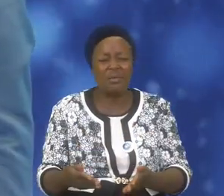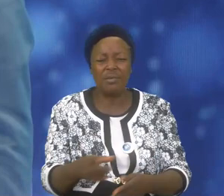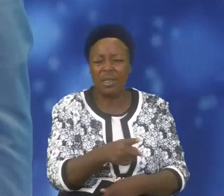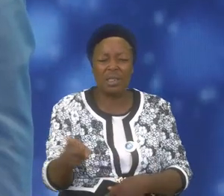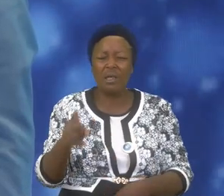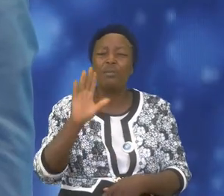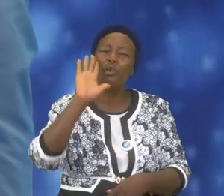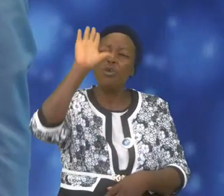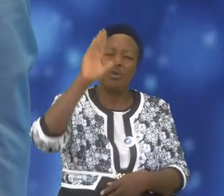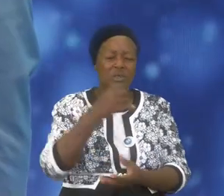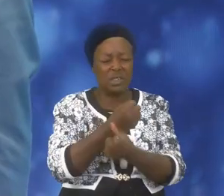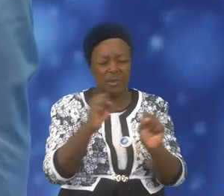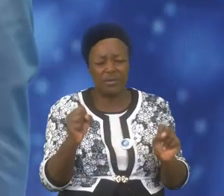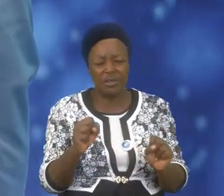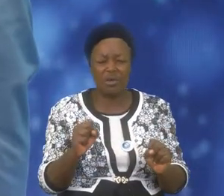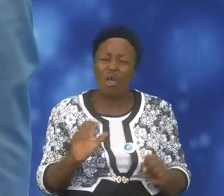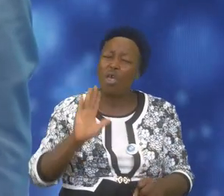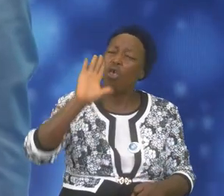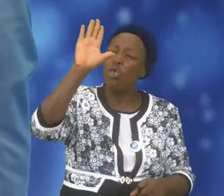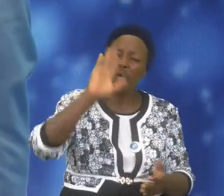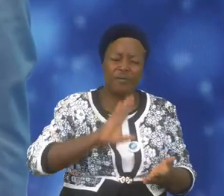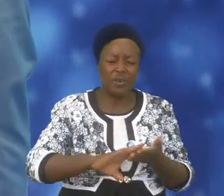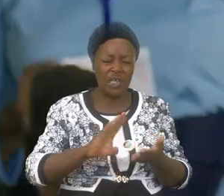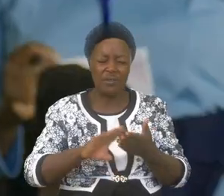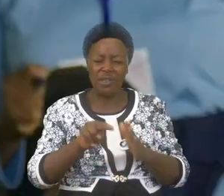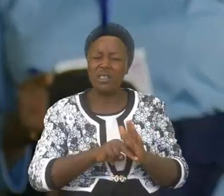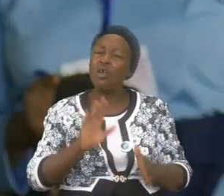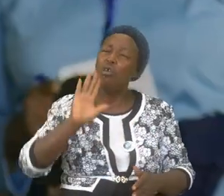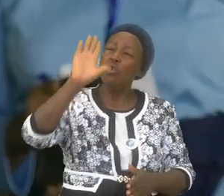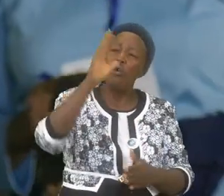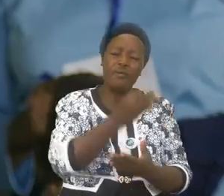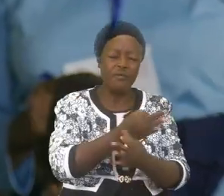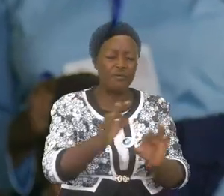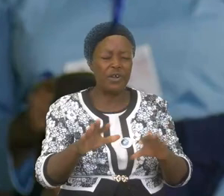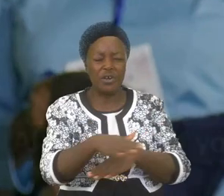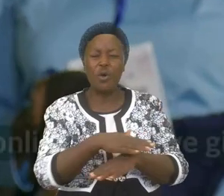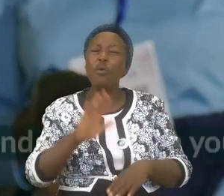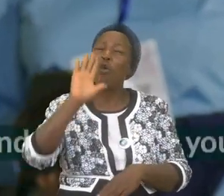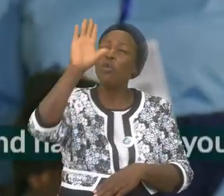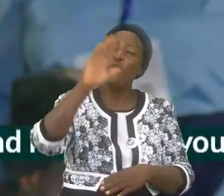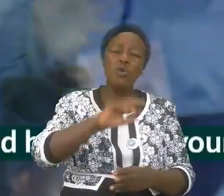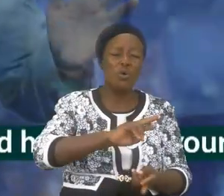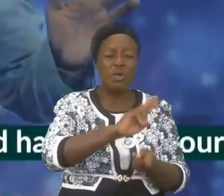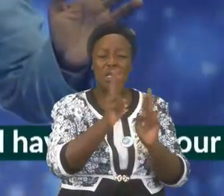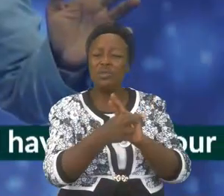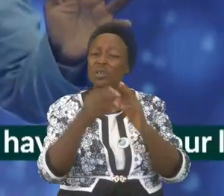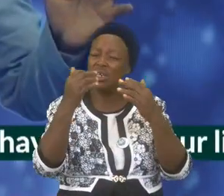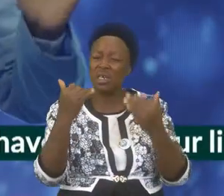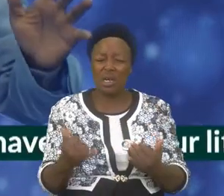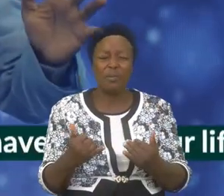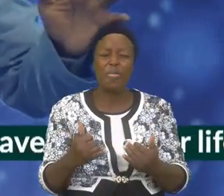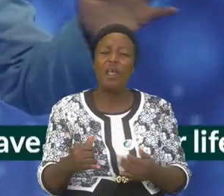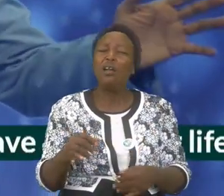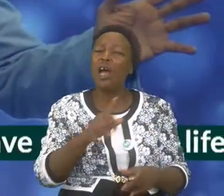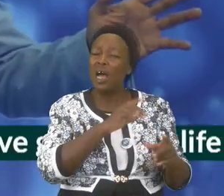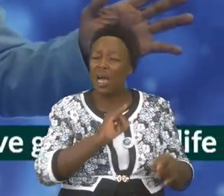your freedom, your redemption right now. I pray, Lord, you take their portion,